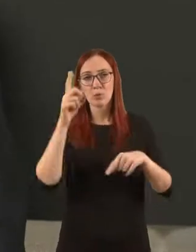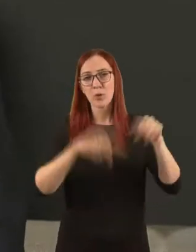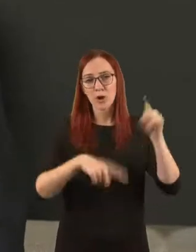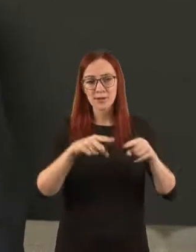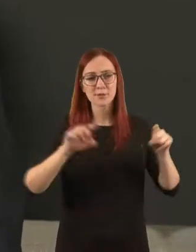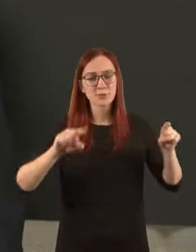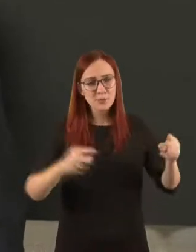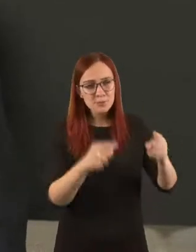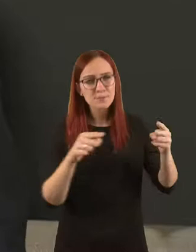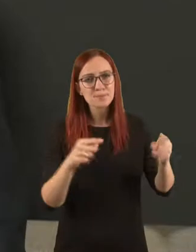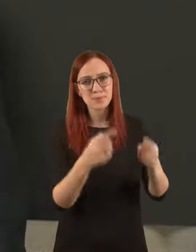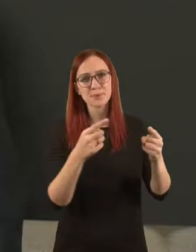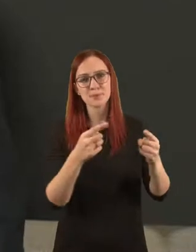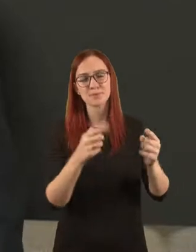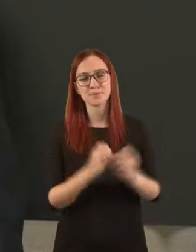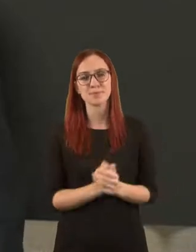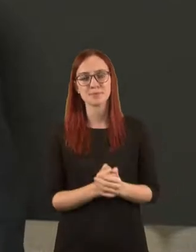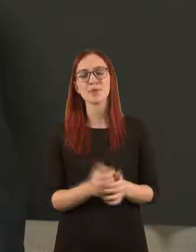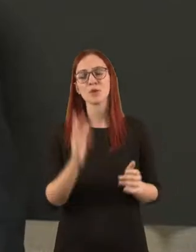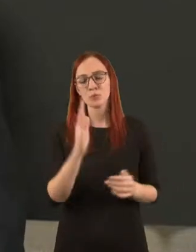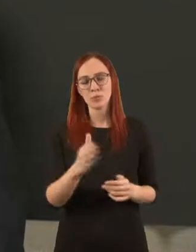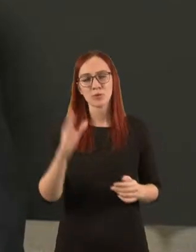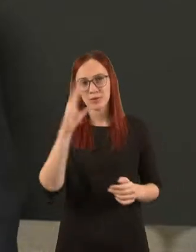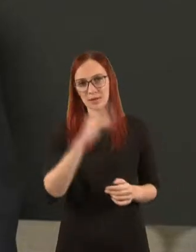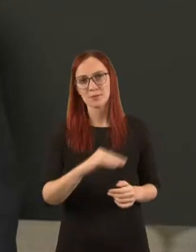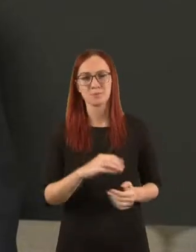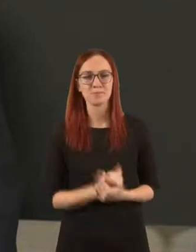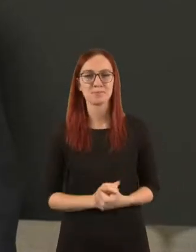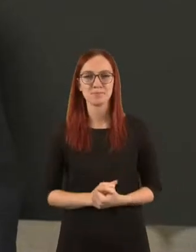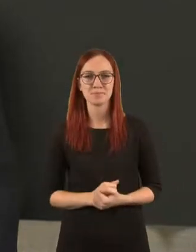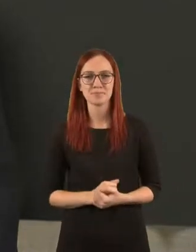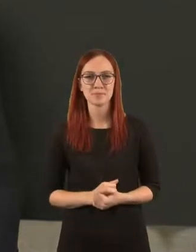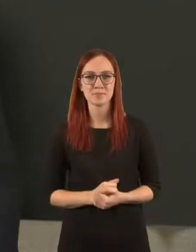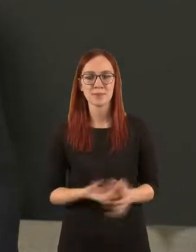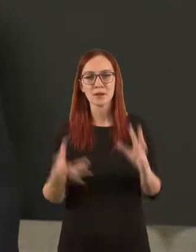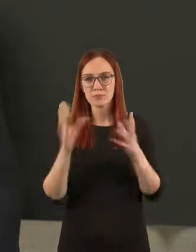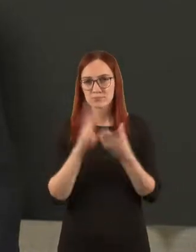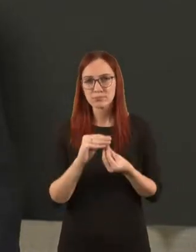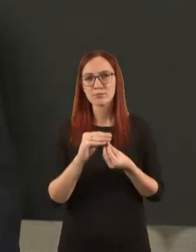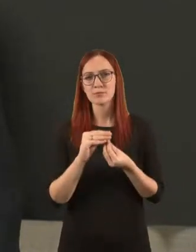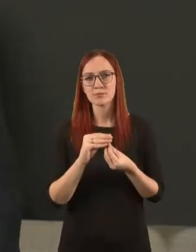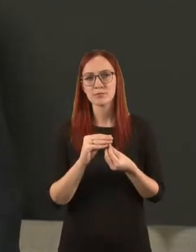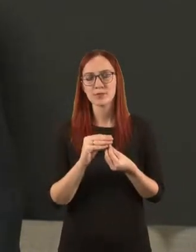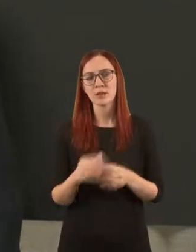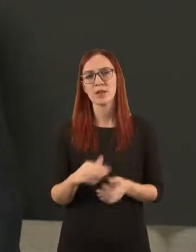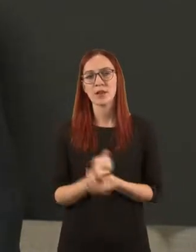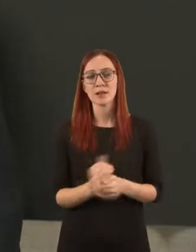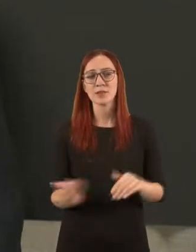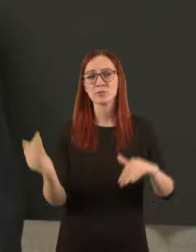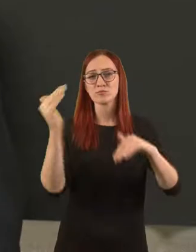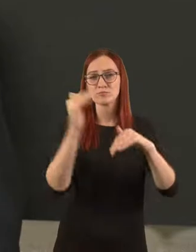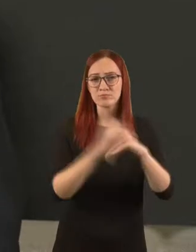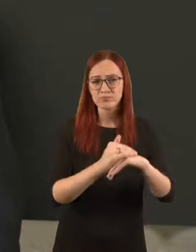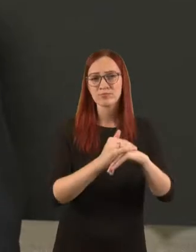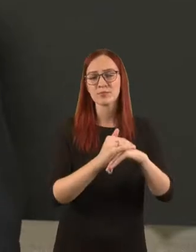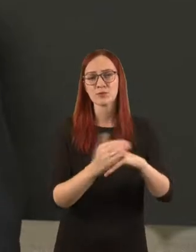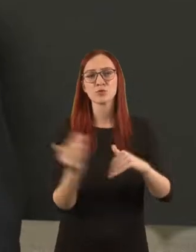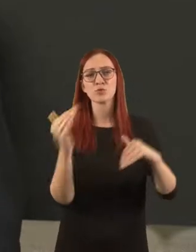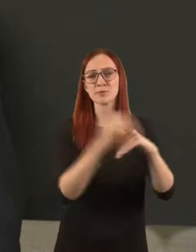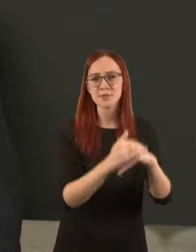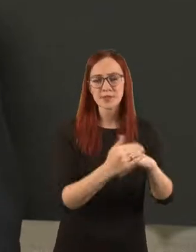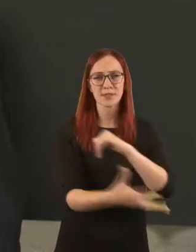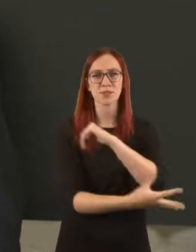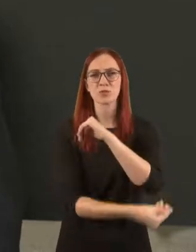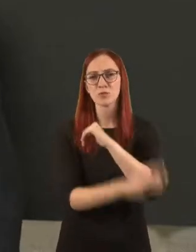is right from the moral point of view, and we only need to convince the politicians